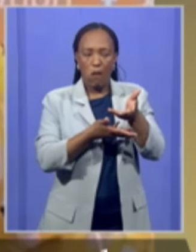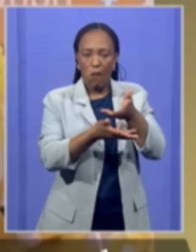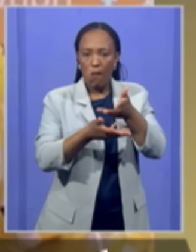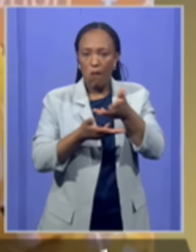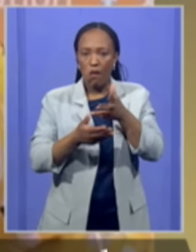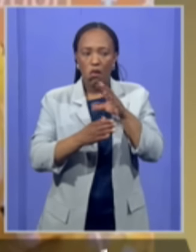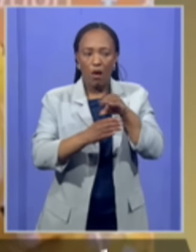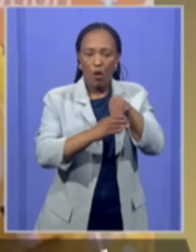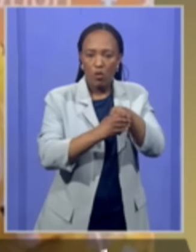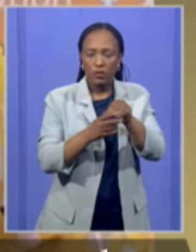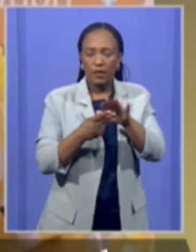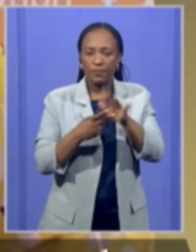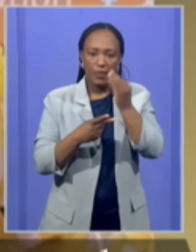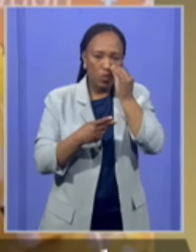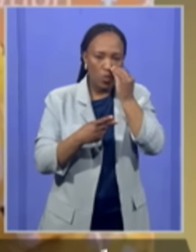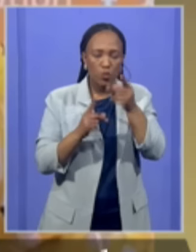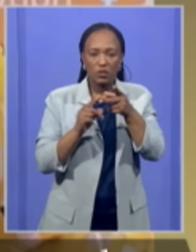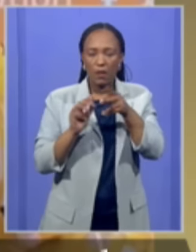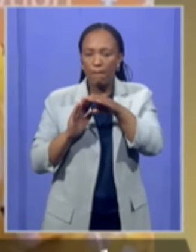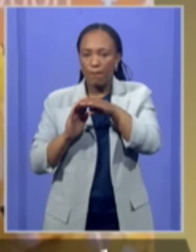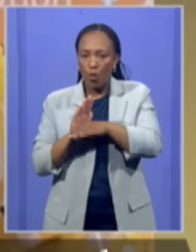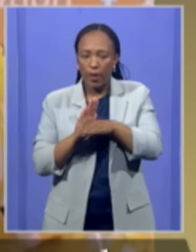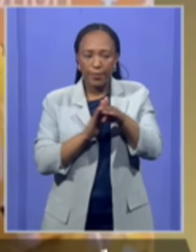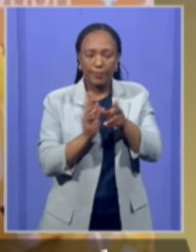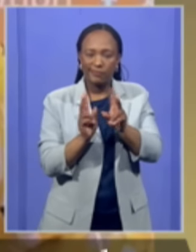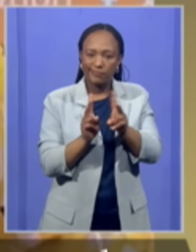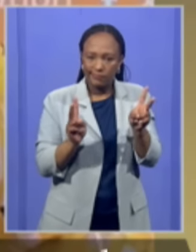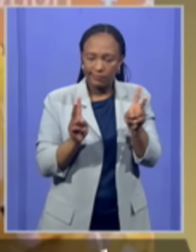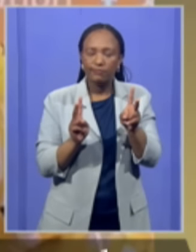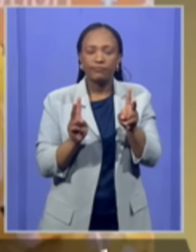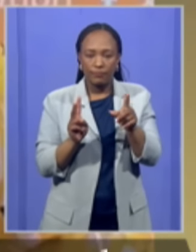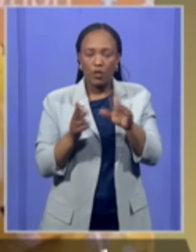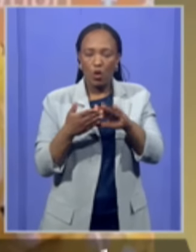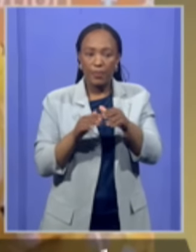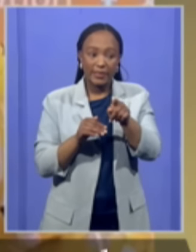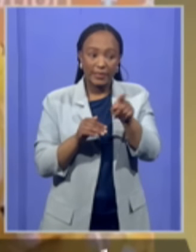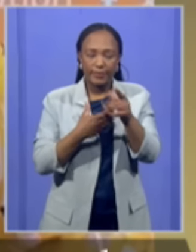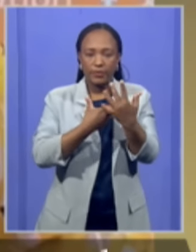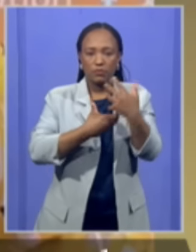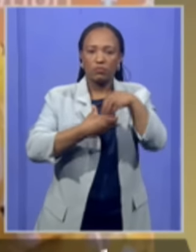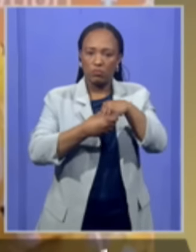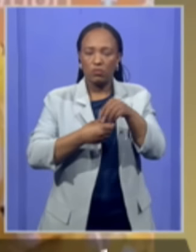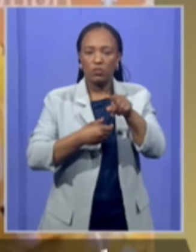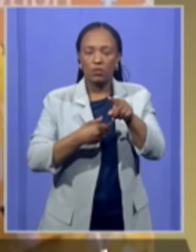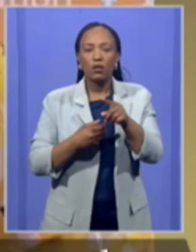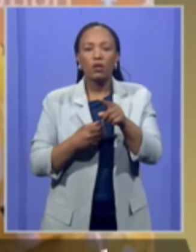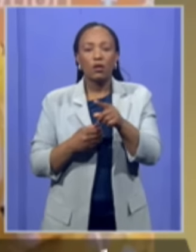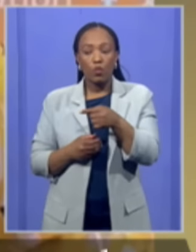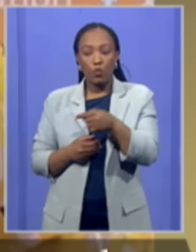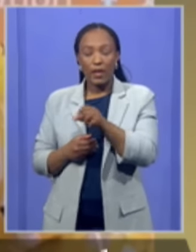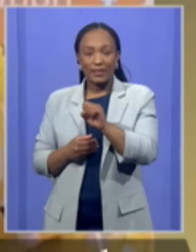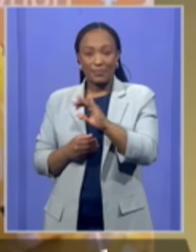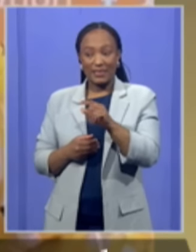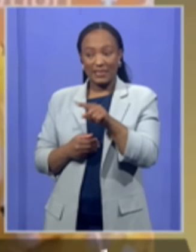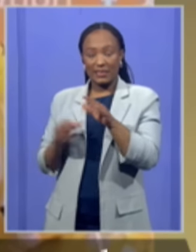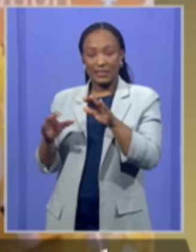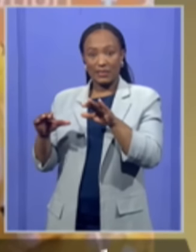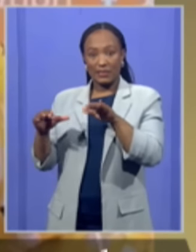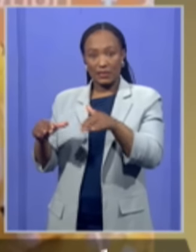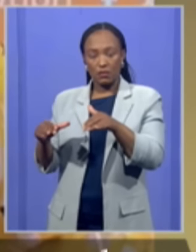and news and programming, and any ways that are possible to ensure that the SABC actually